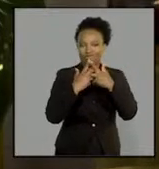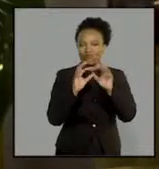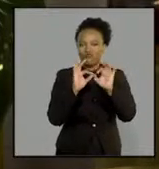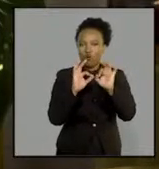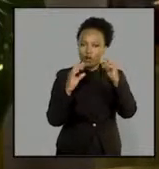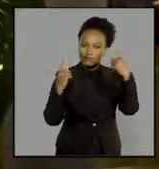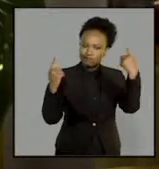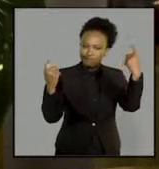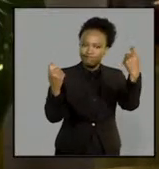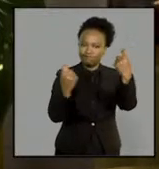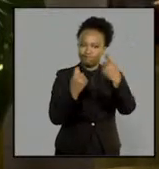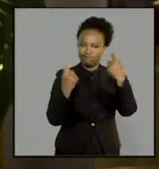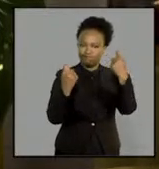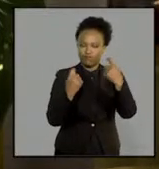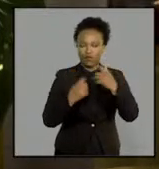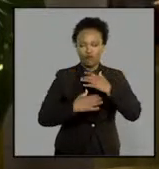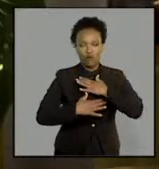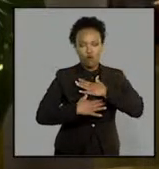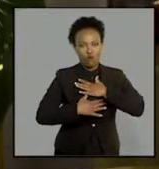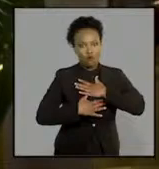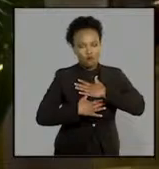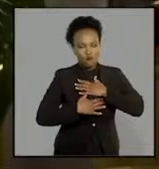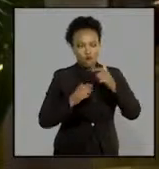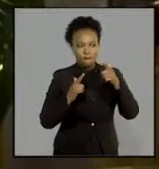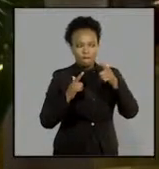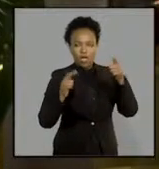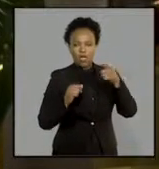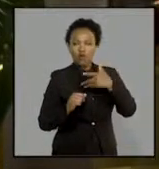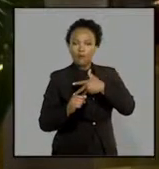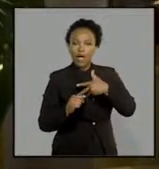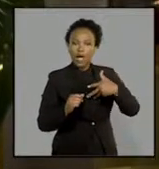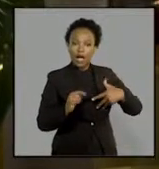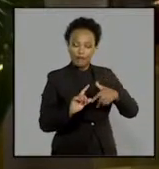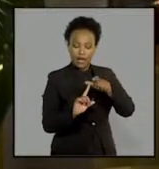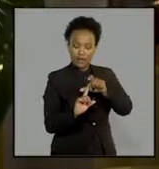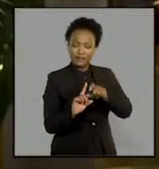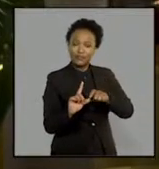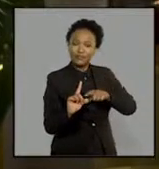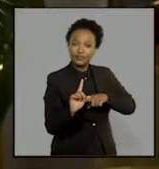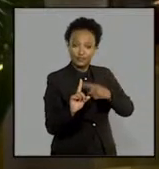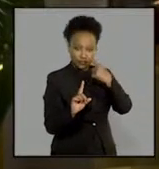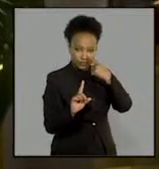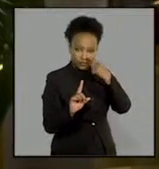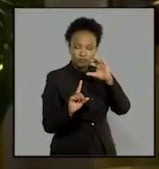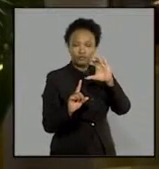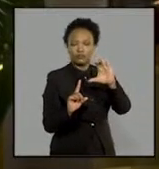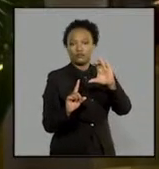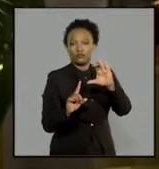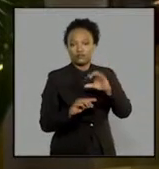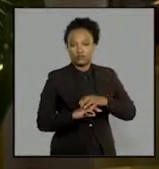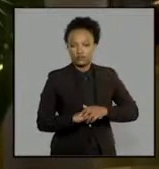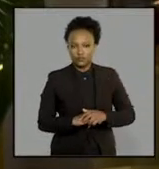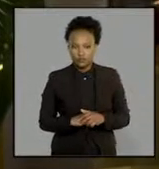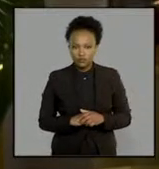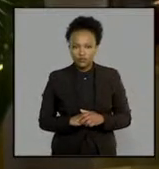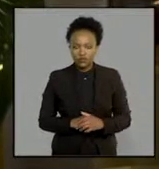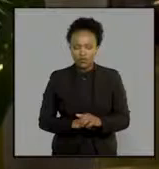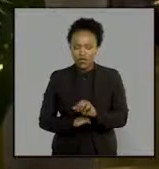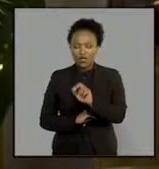is anchored around commemoration of the trailblazer Mama Charlotte Mannya Maxeke.